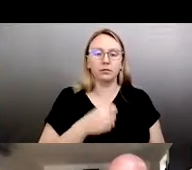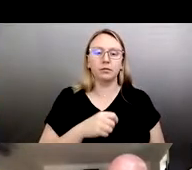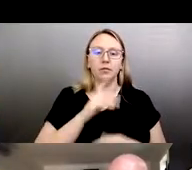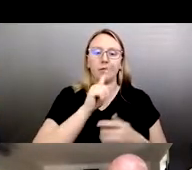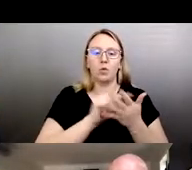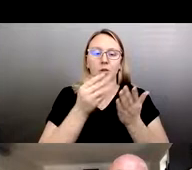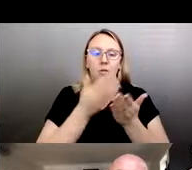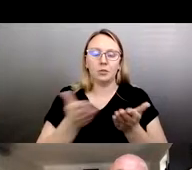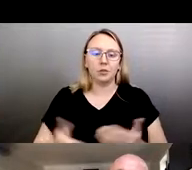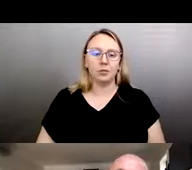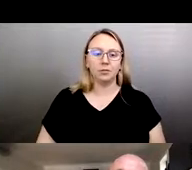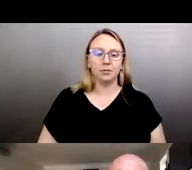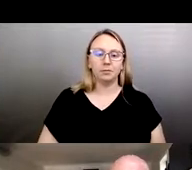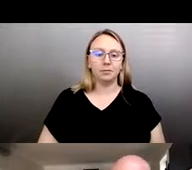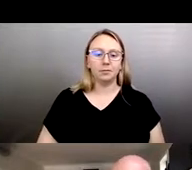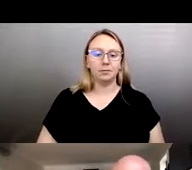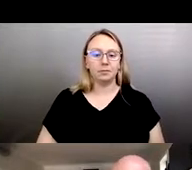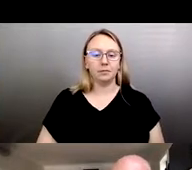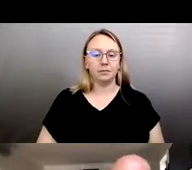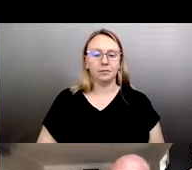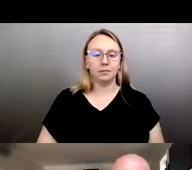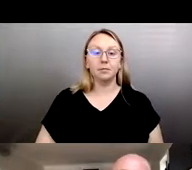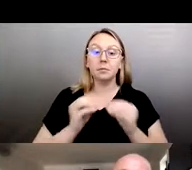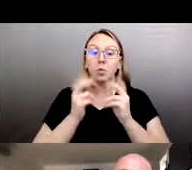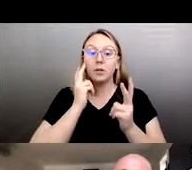But these are more views of the living and dining room.